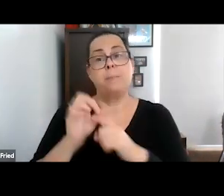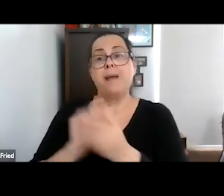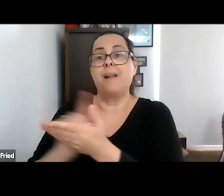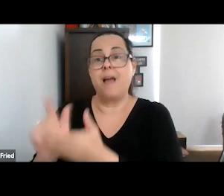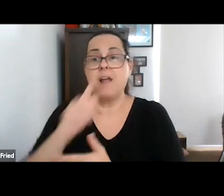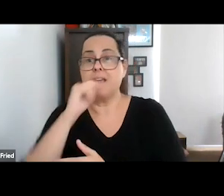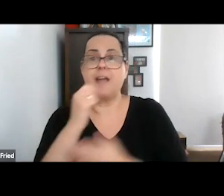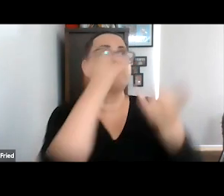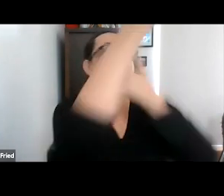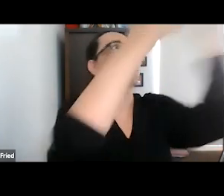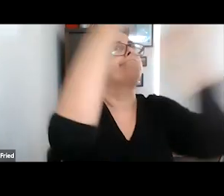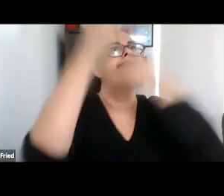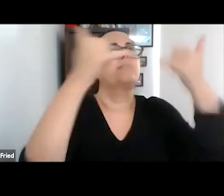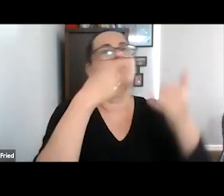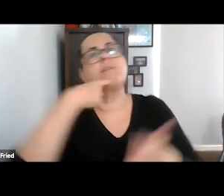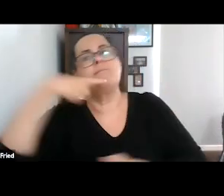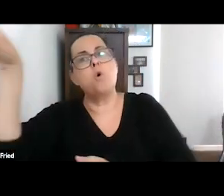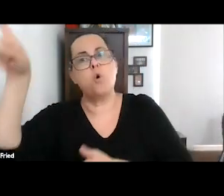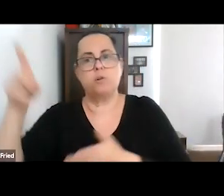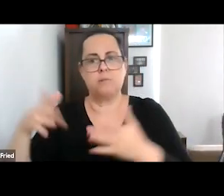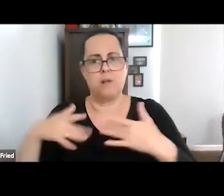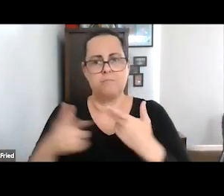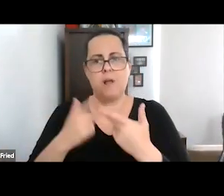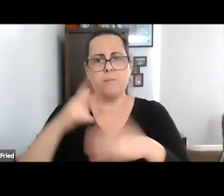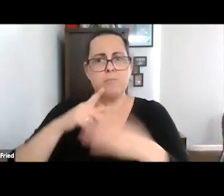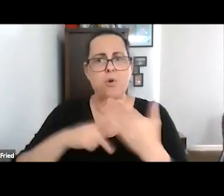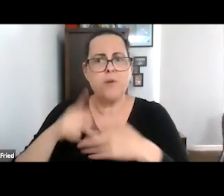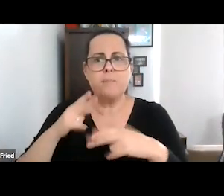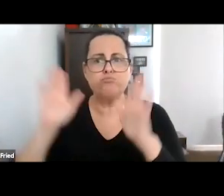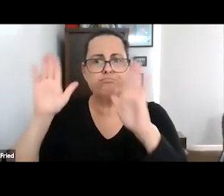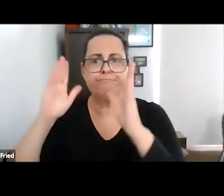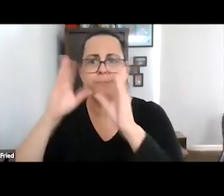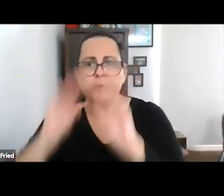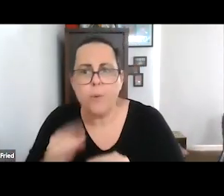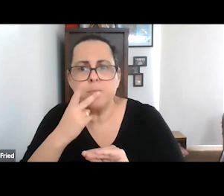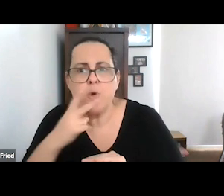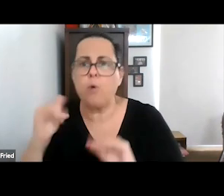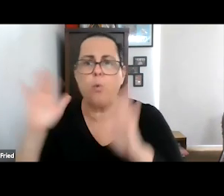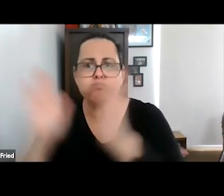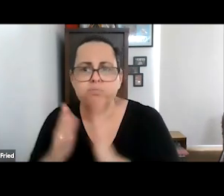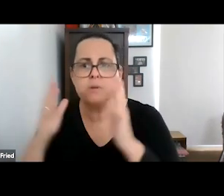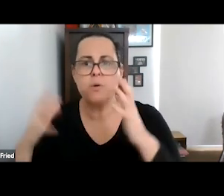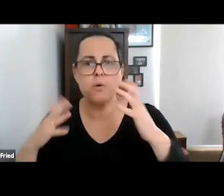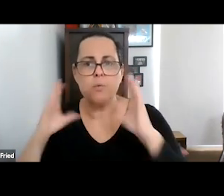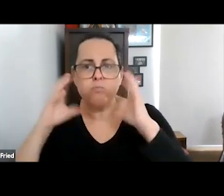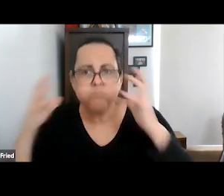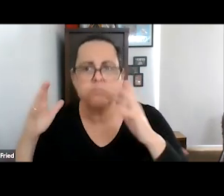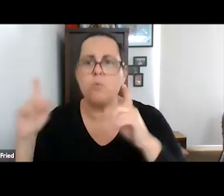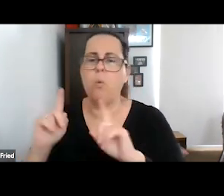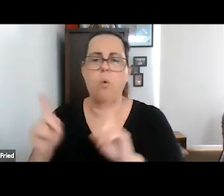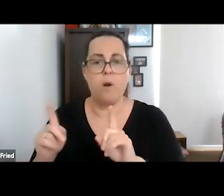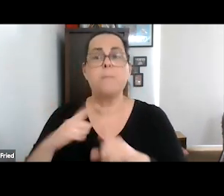for referral to lifestyle programs and other allied health, and also arrange for follow-up for the patient to come